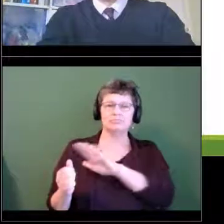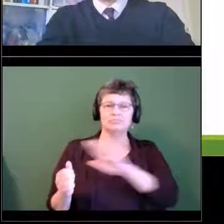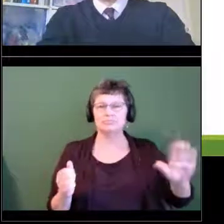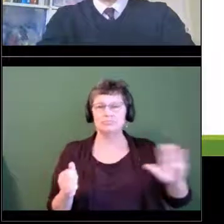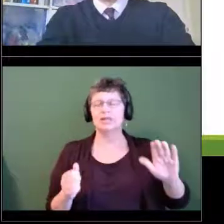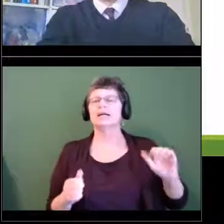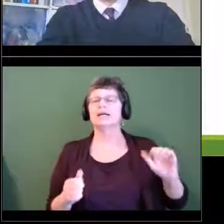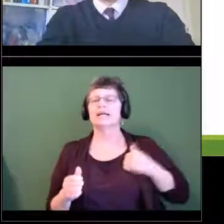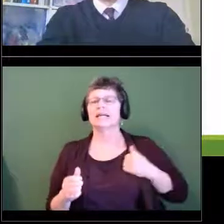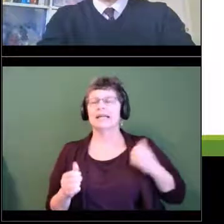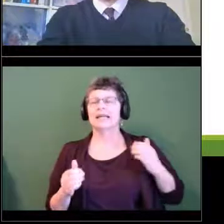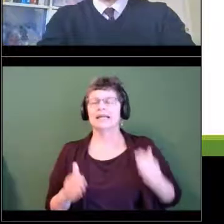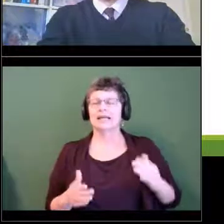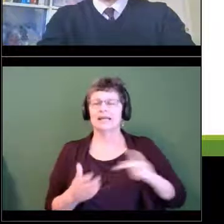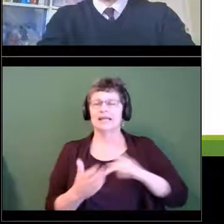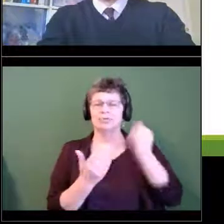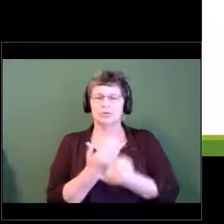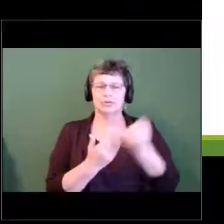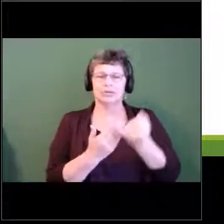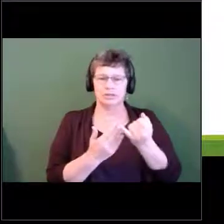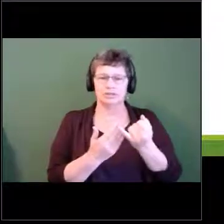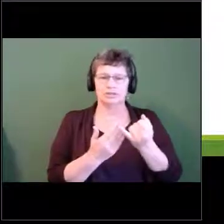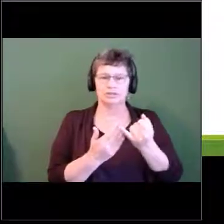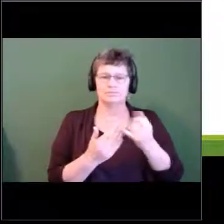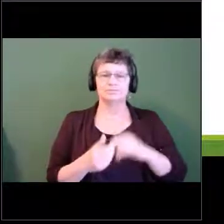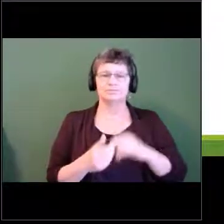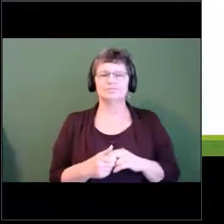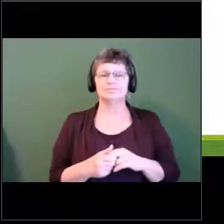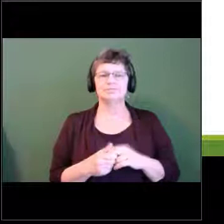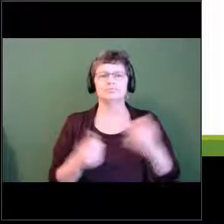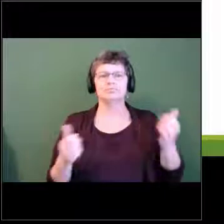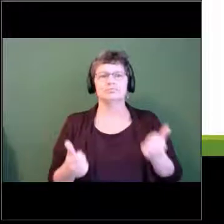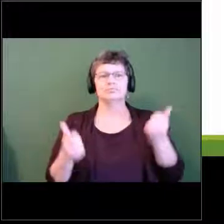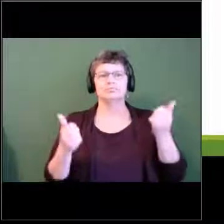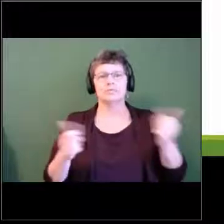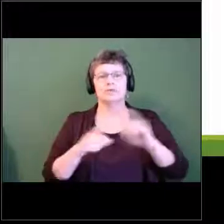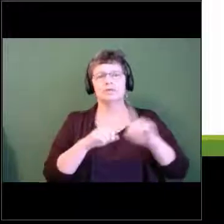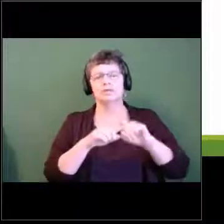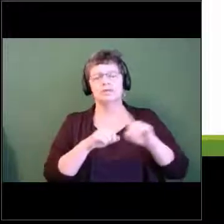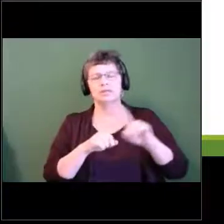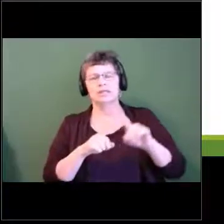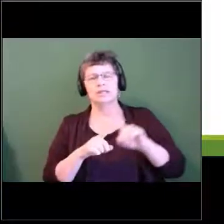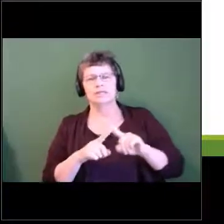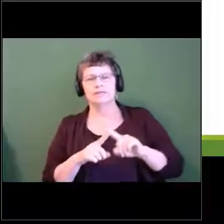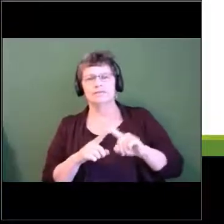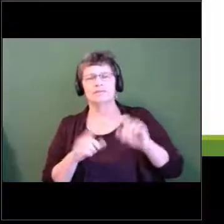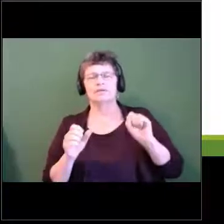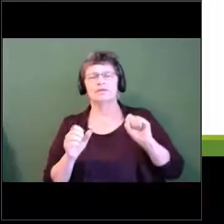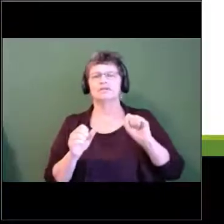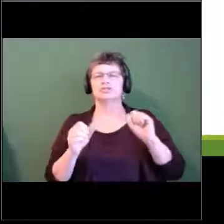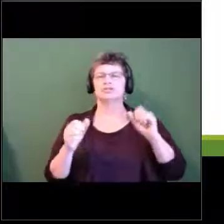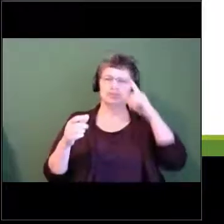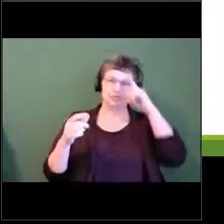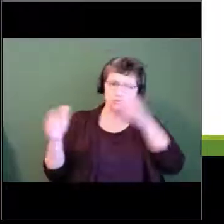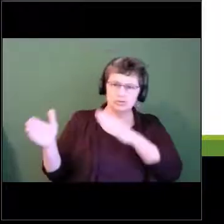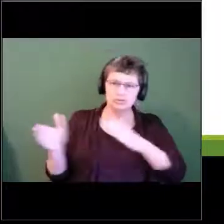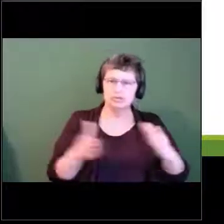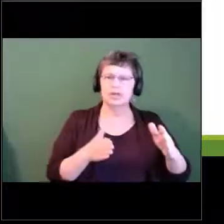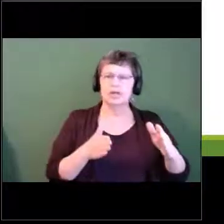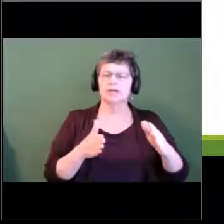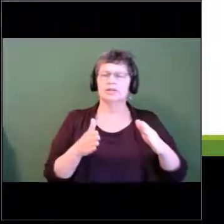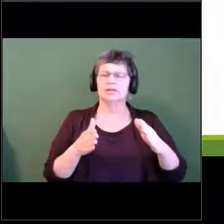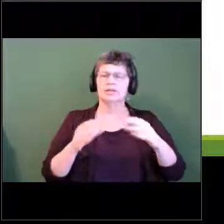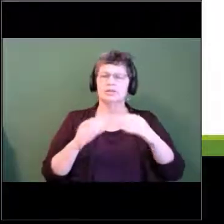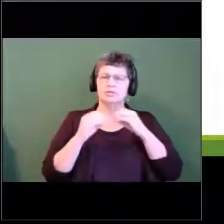takes a multifactorial approach and involves many strategies and organizations to address social isolation